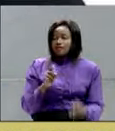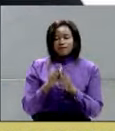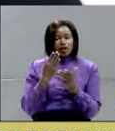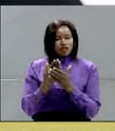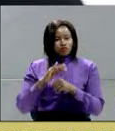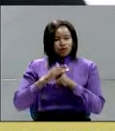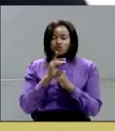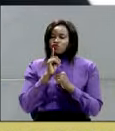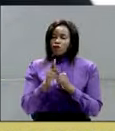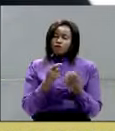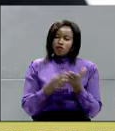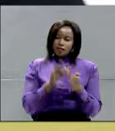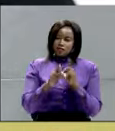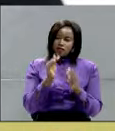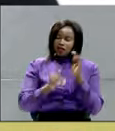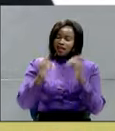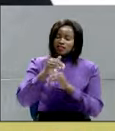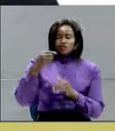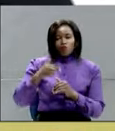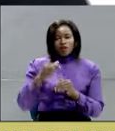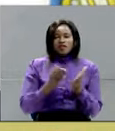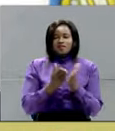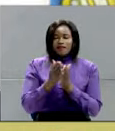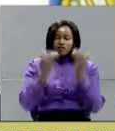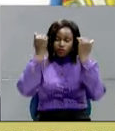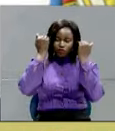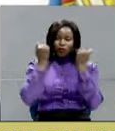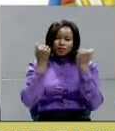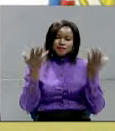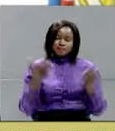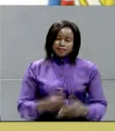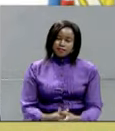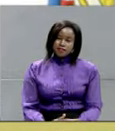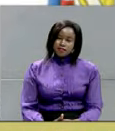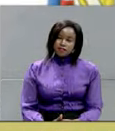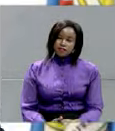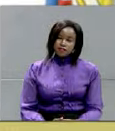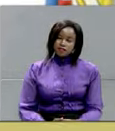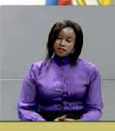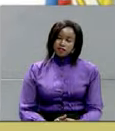to ensure Ugandans access quality judicial service. Ovations.